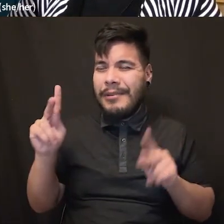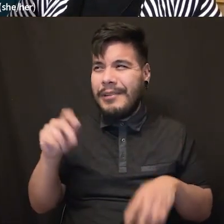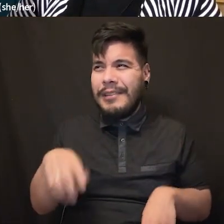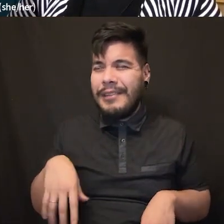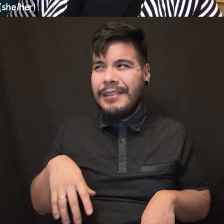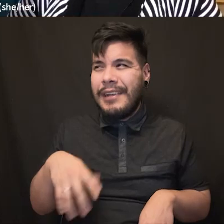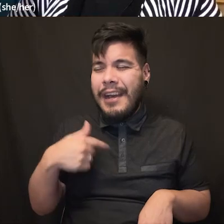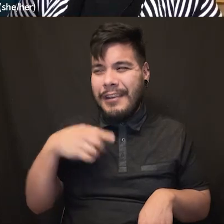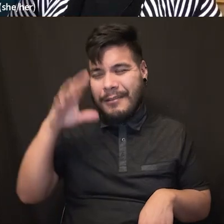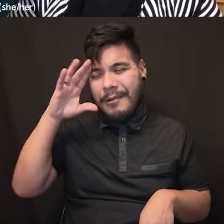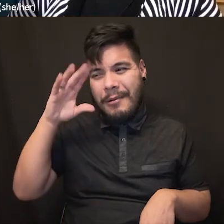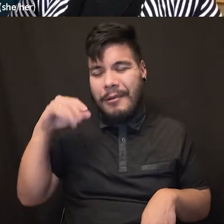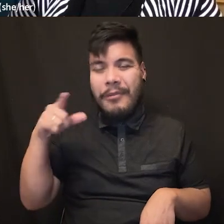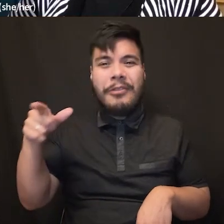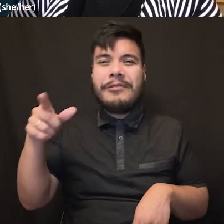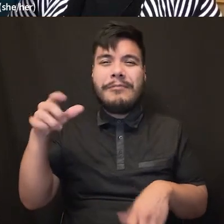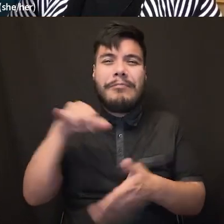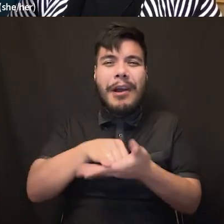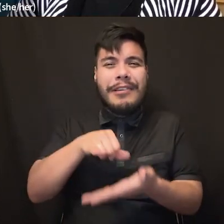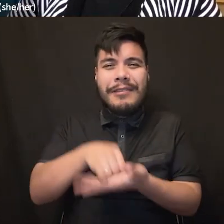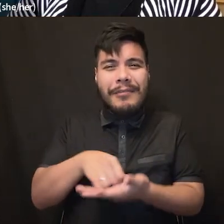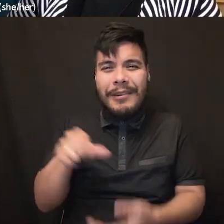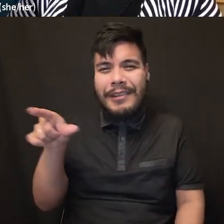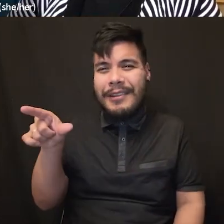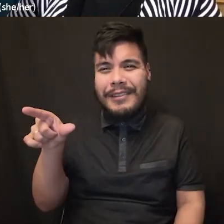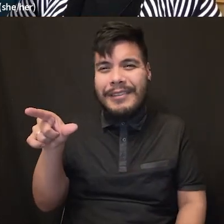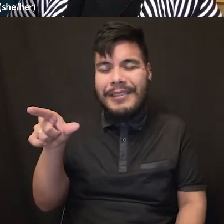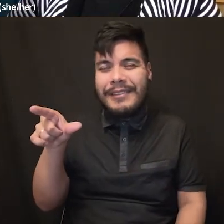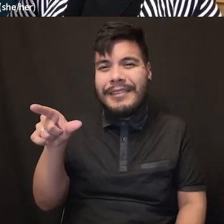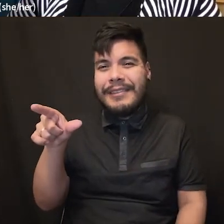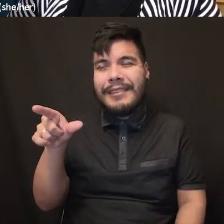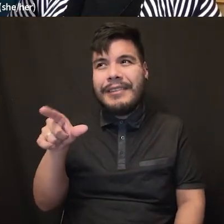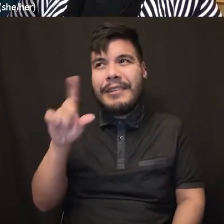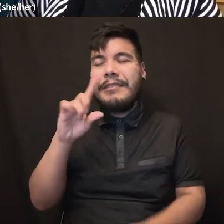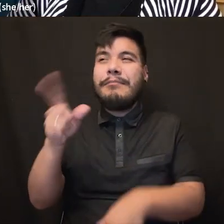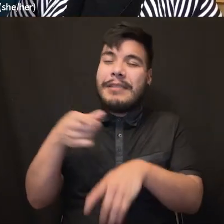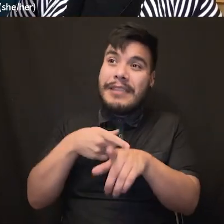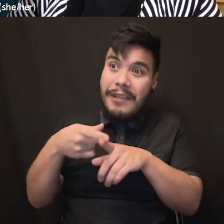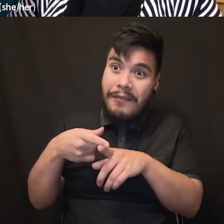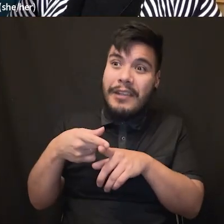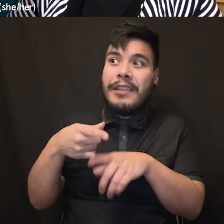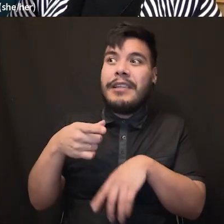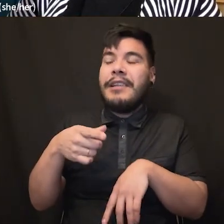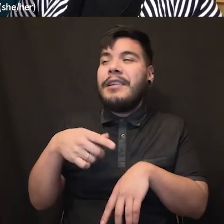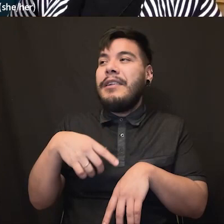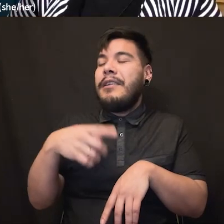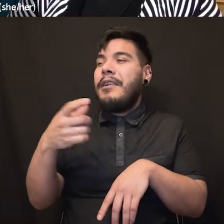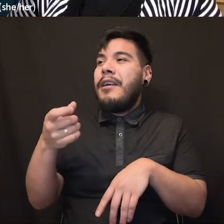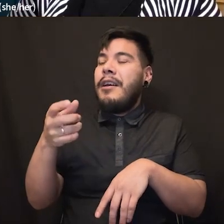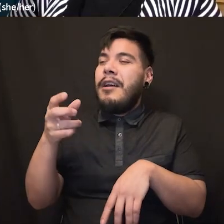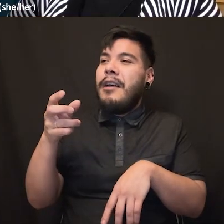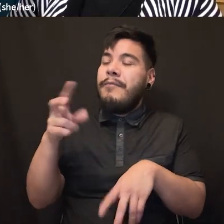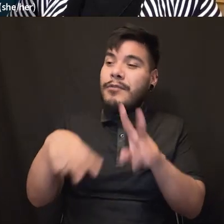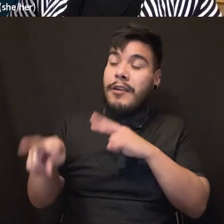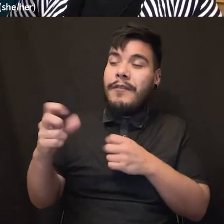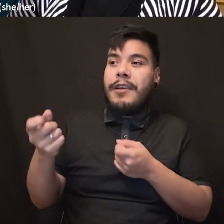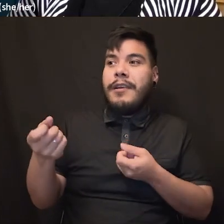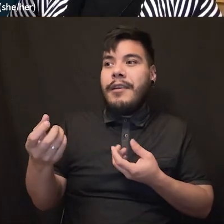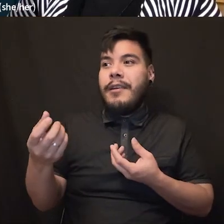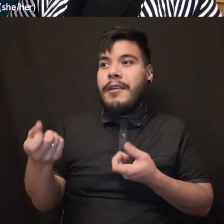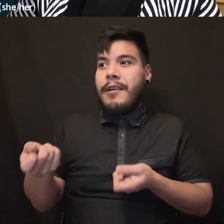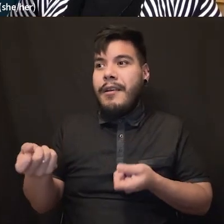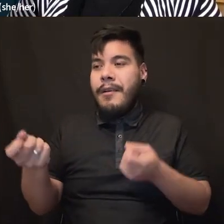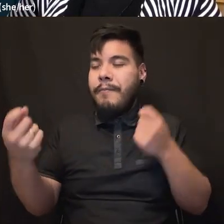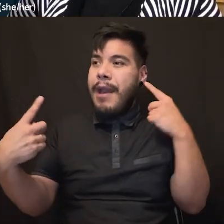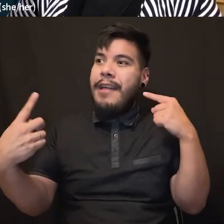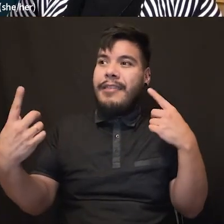there is no way that this is, like, a specifically observed, empathic, you know, like, being